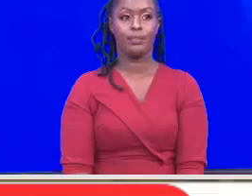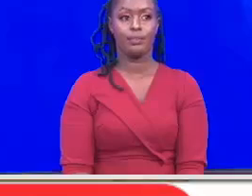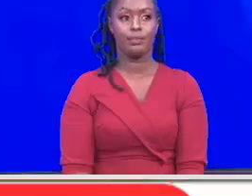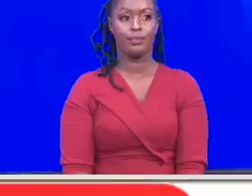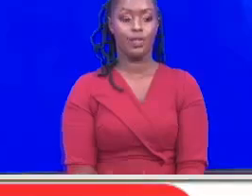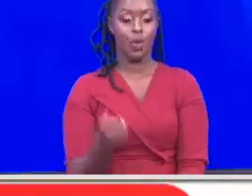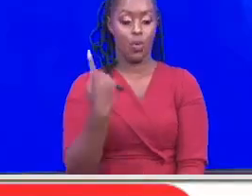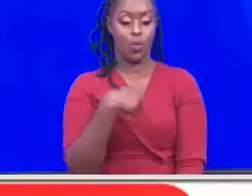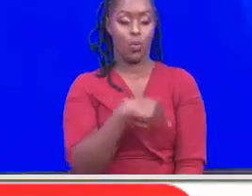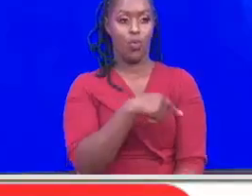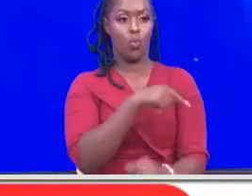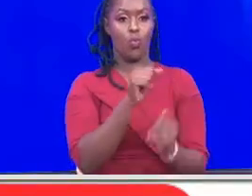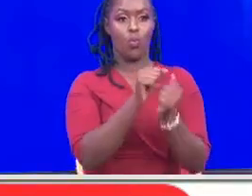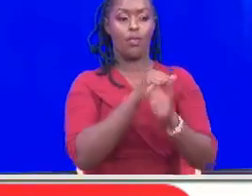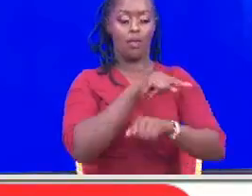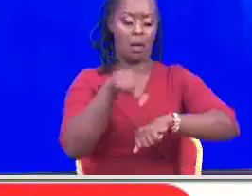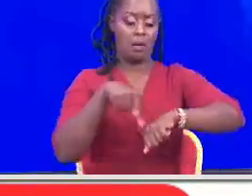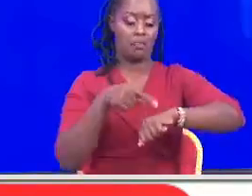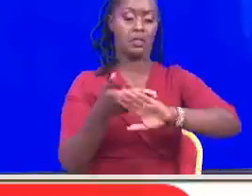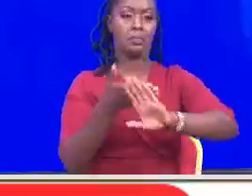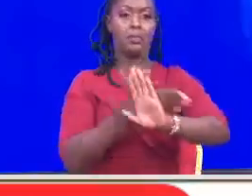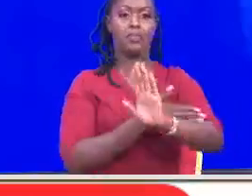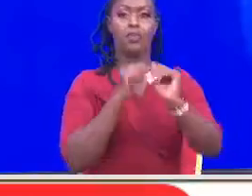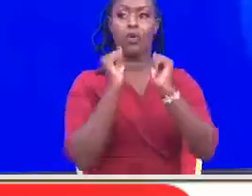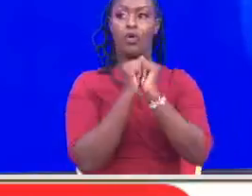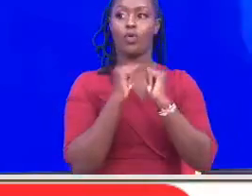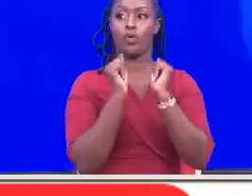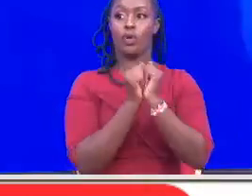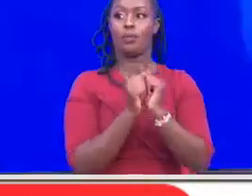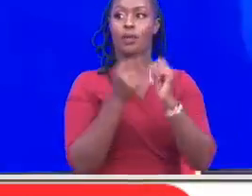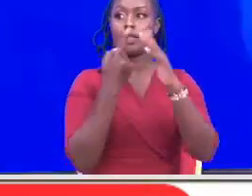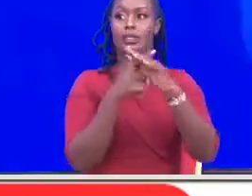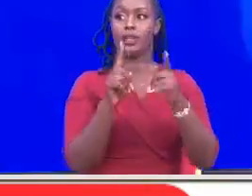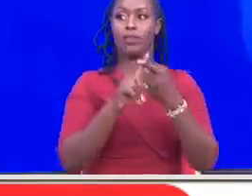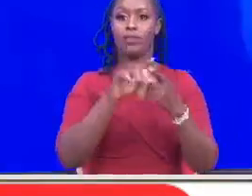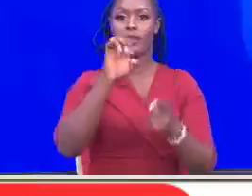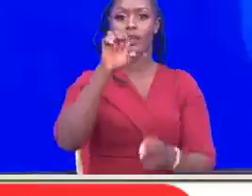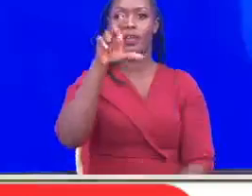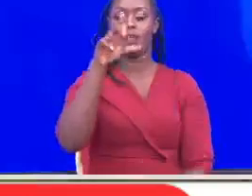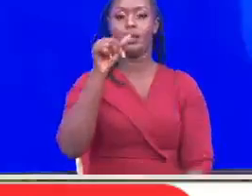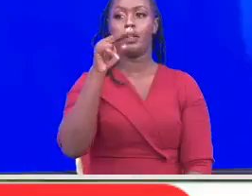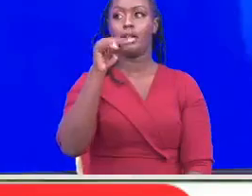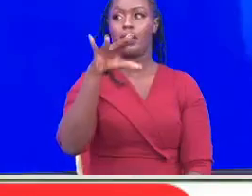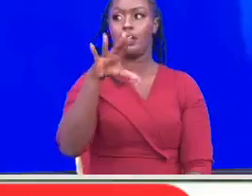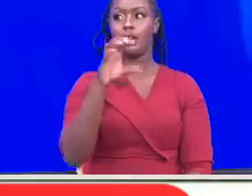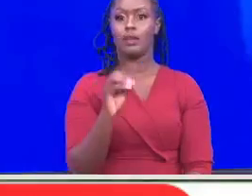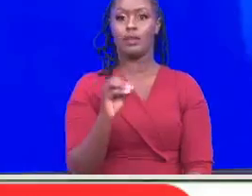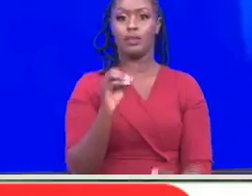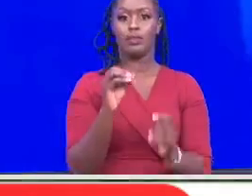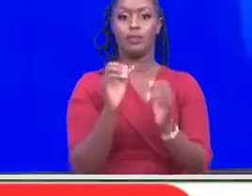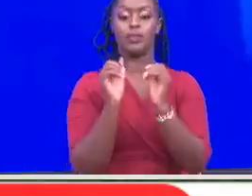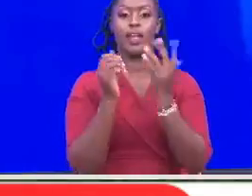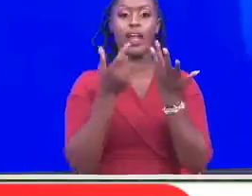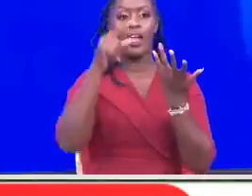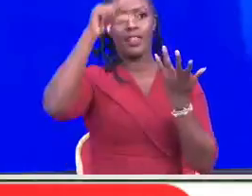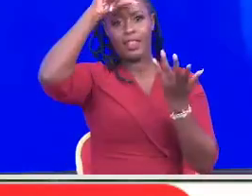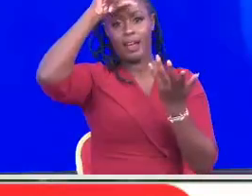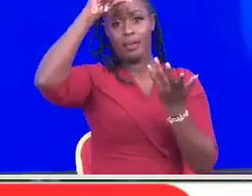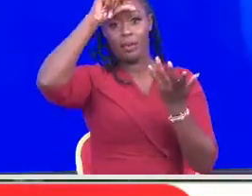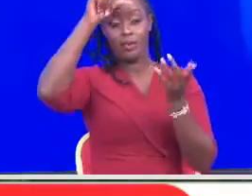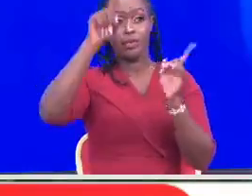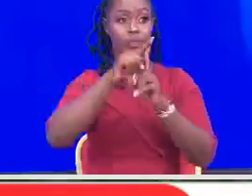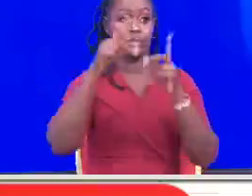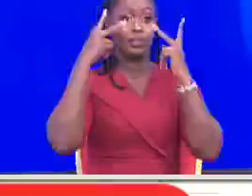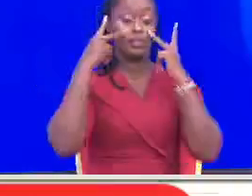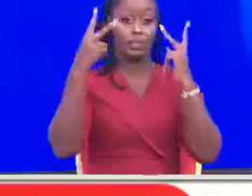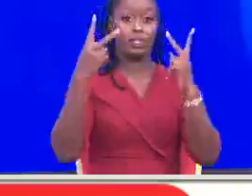With just hours before October, the projected start of El Nino rains in Kenya, the government still seems far from